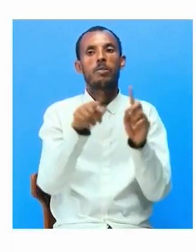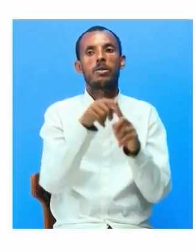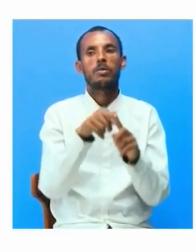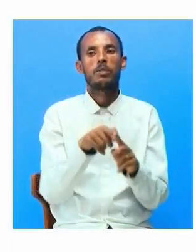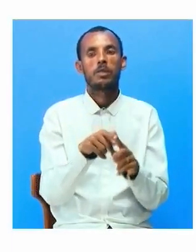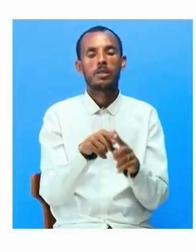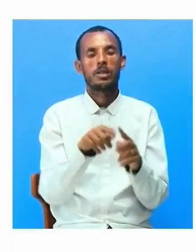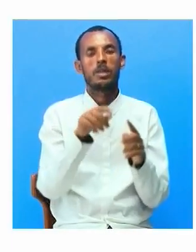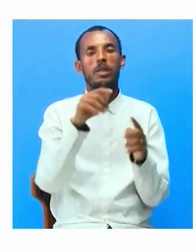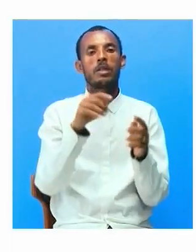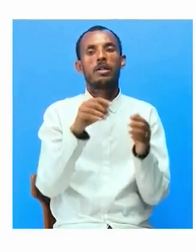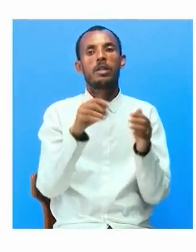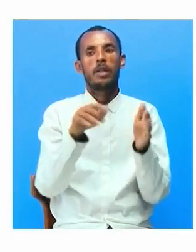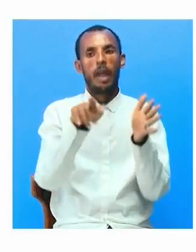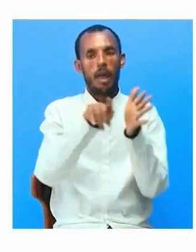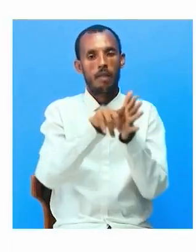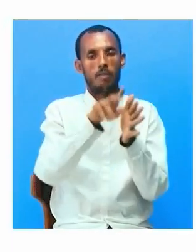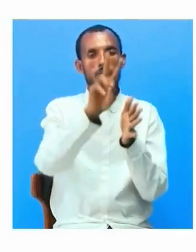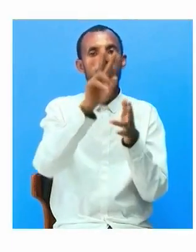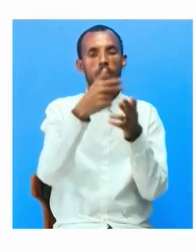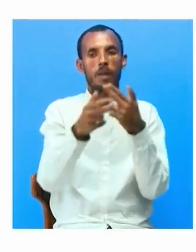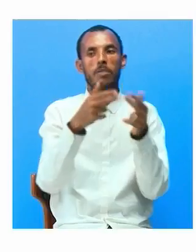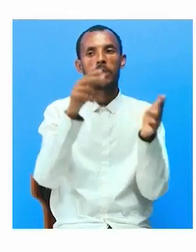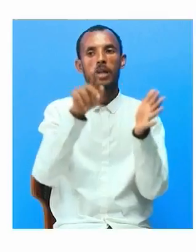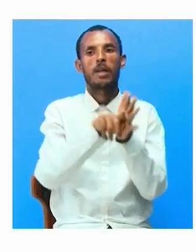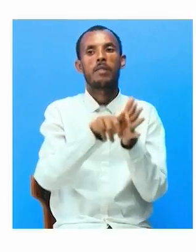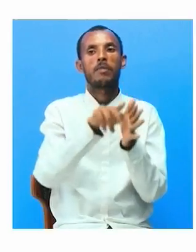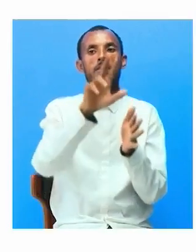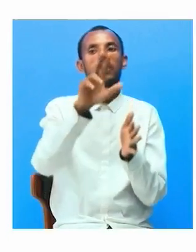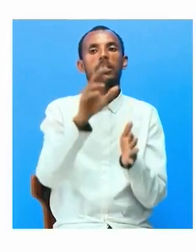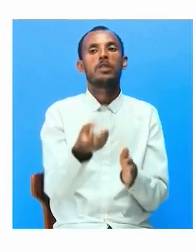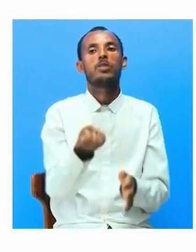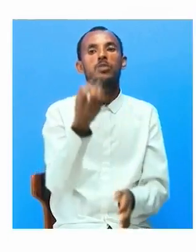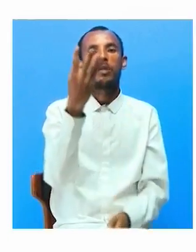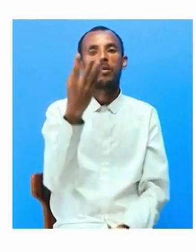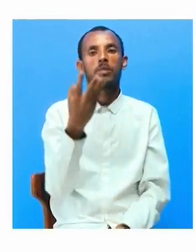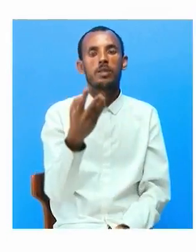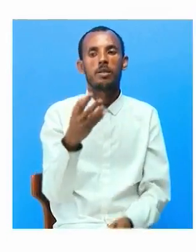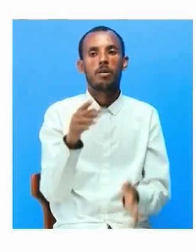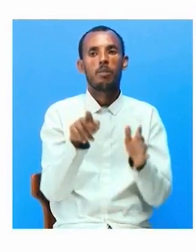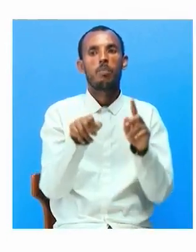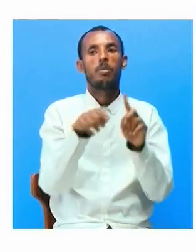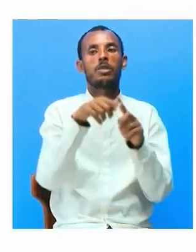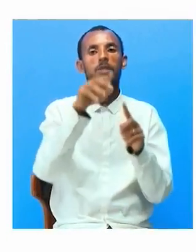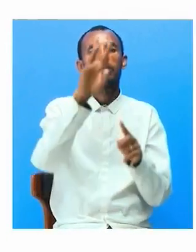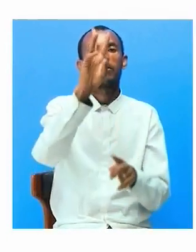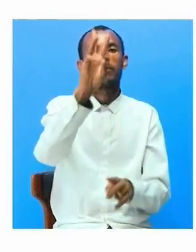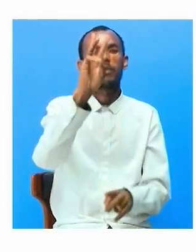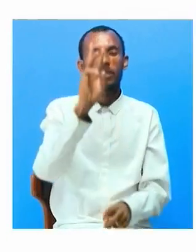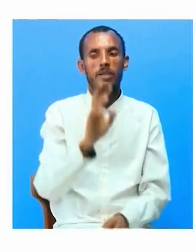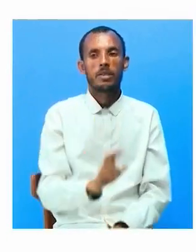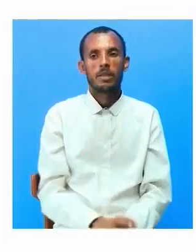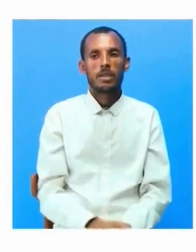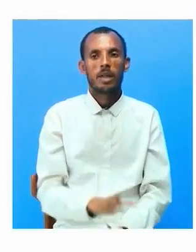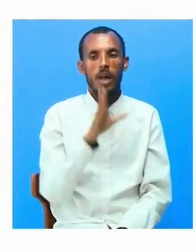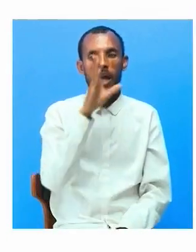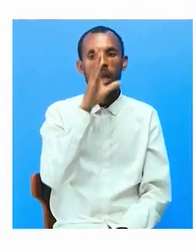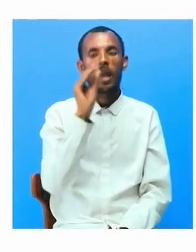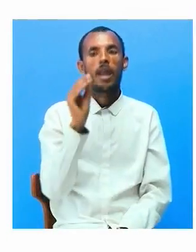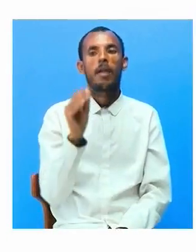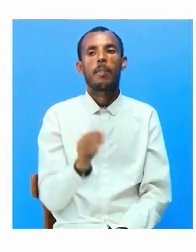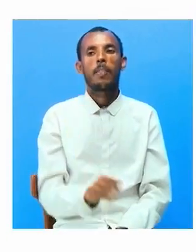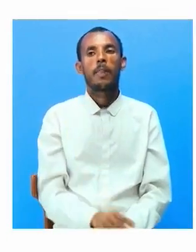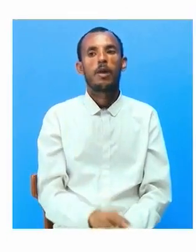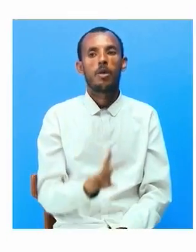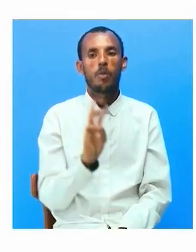one, negative 2 times negative 3, the product is positive. You have positive 6. And again,